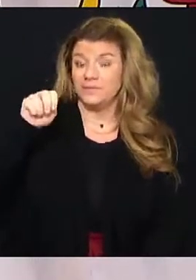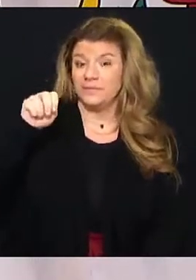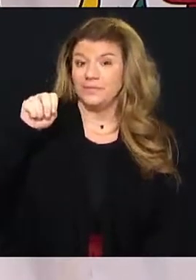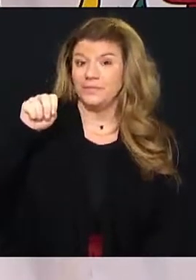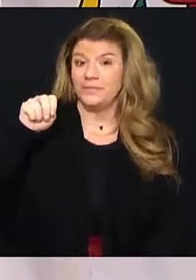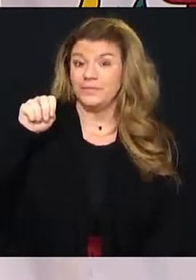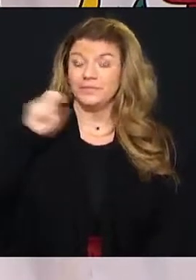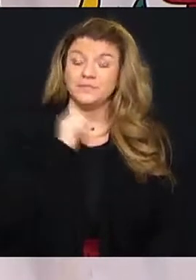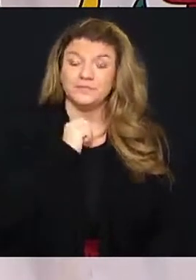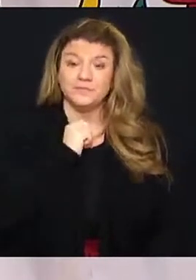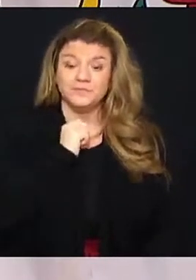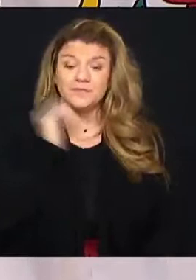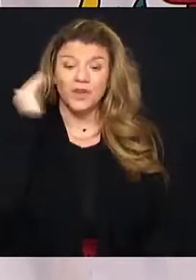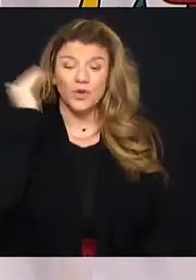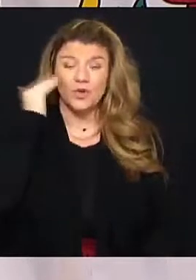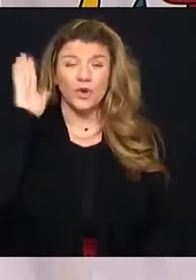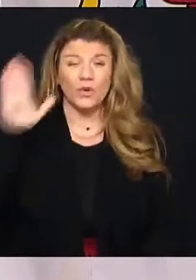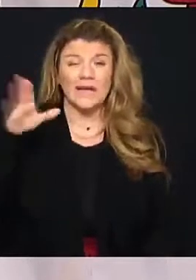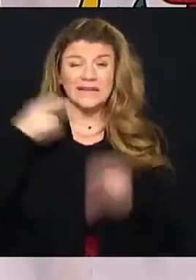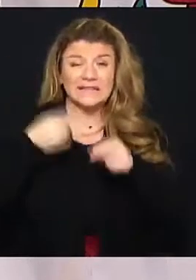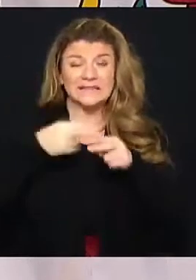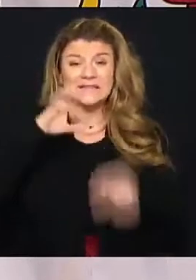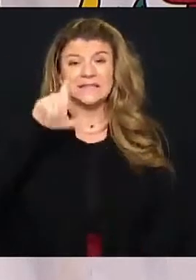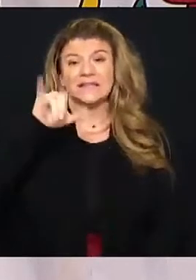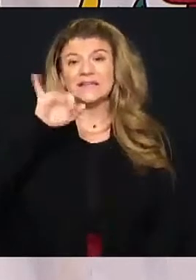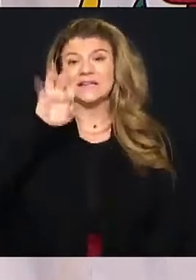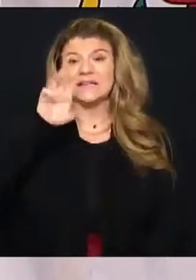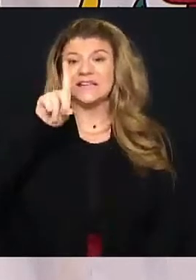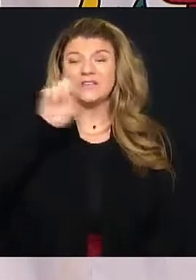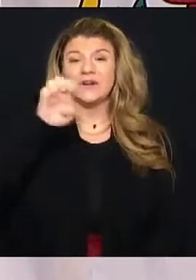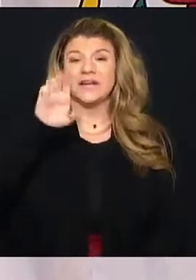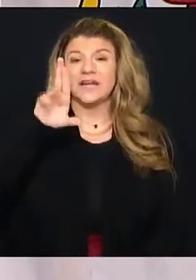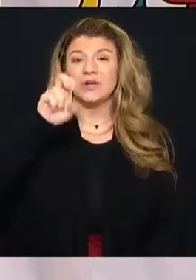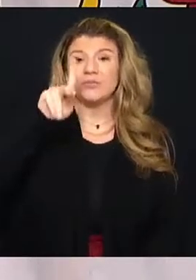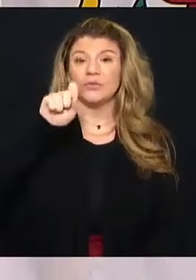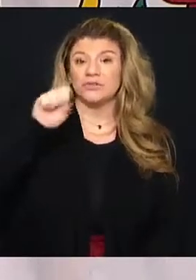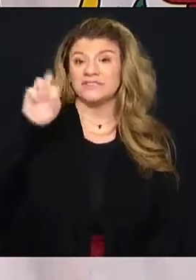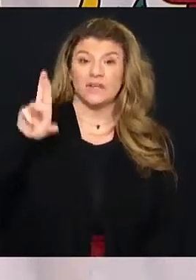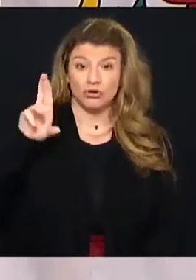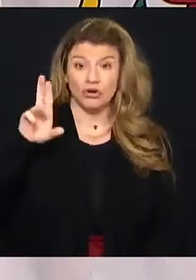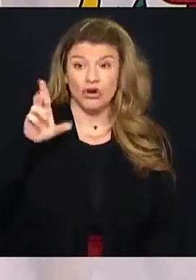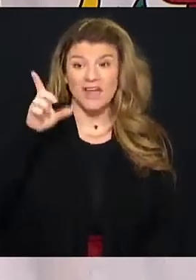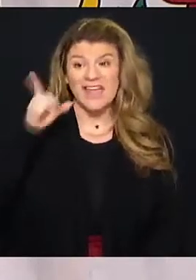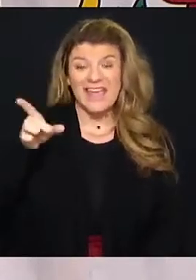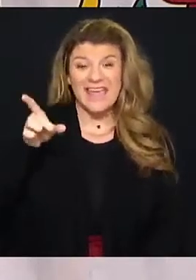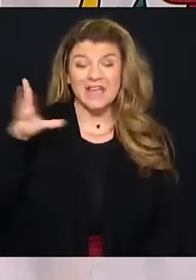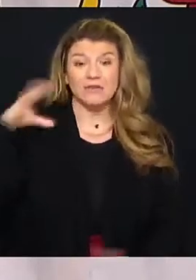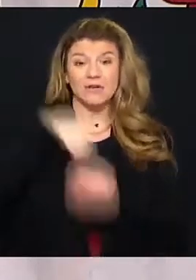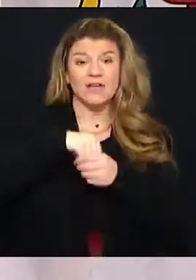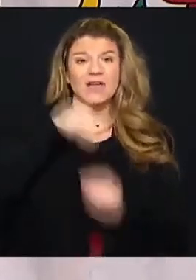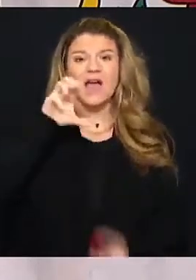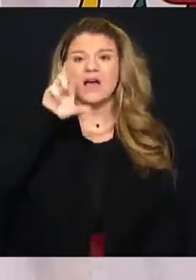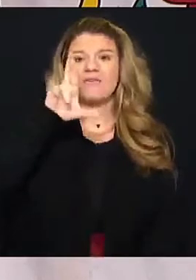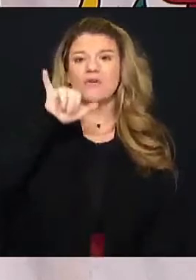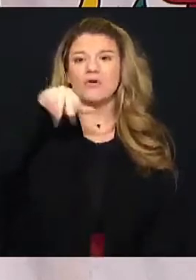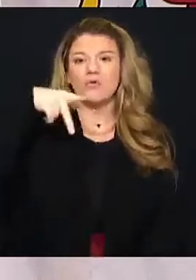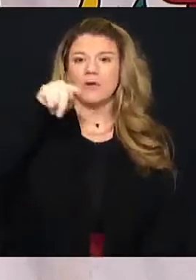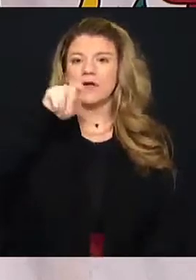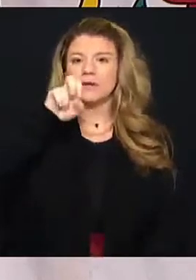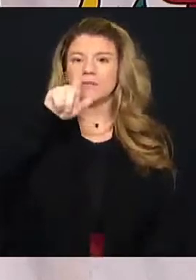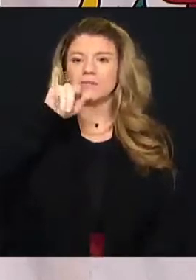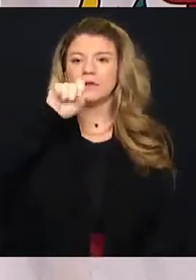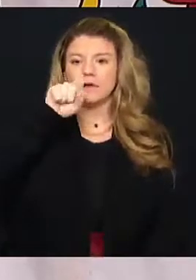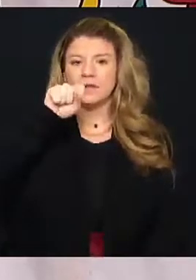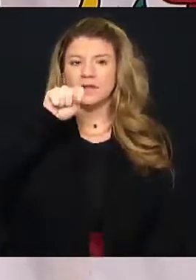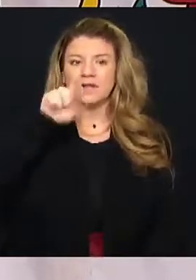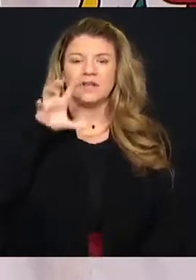know, his name was Clifford E. Brooks Sr. He served as a cryptologist with the